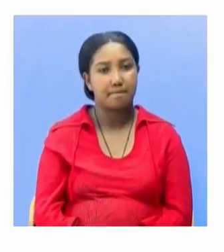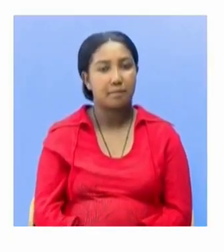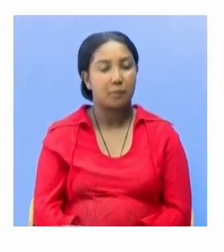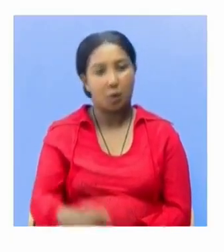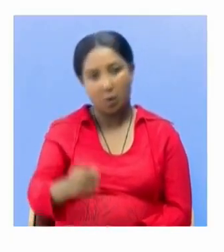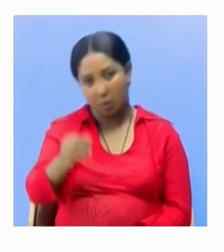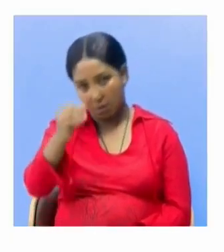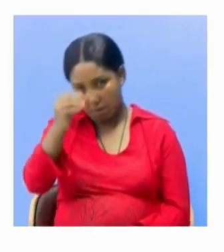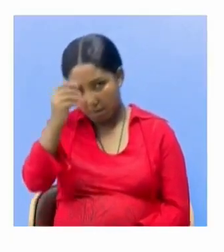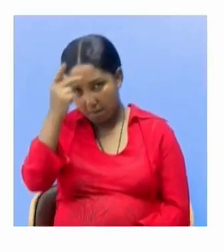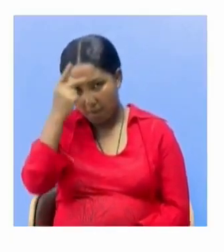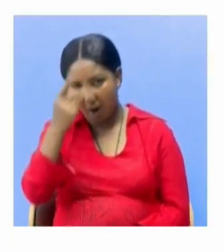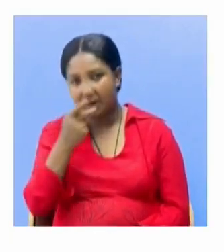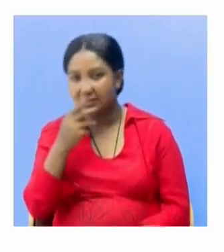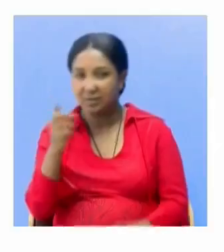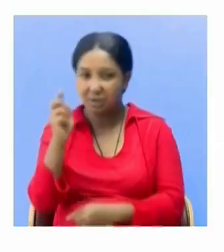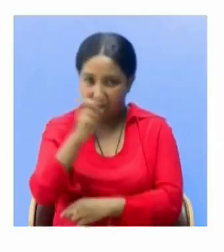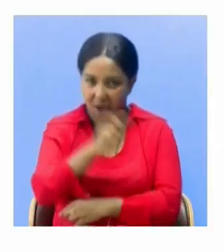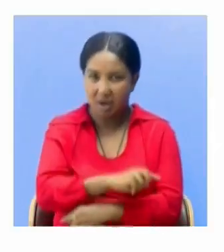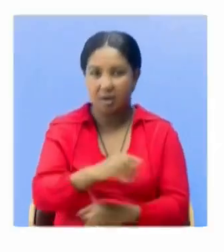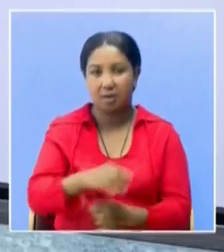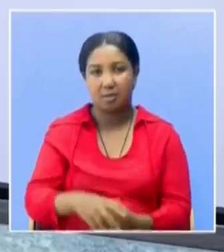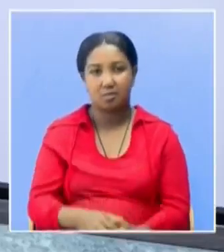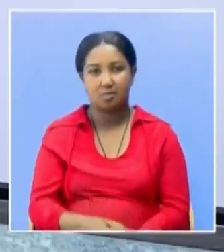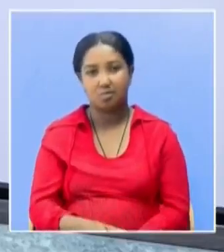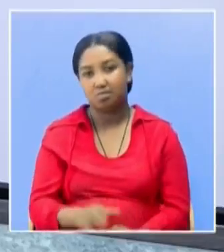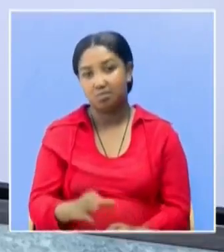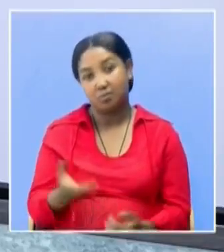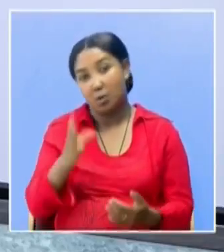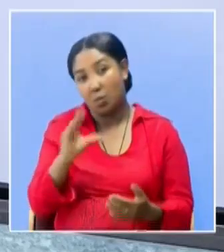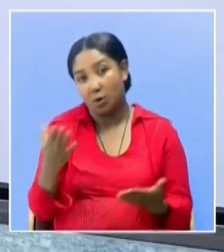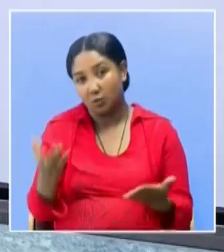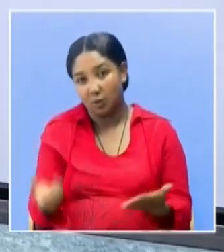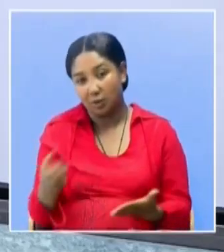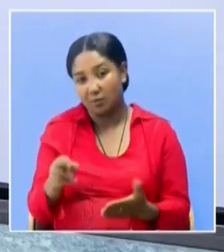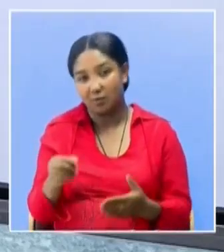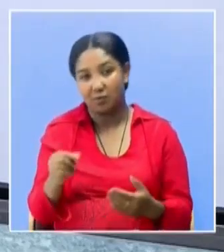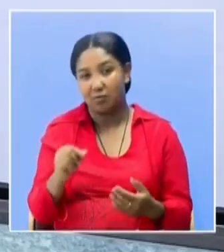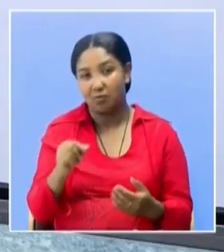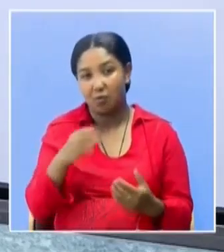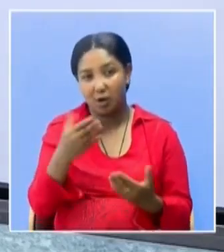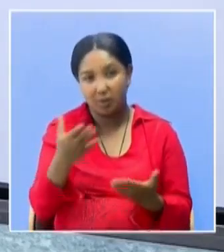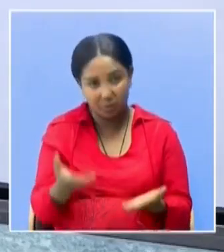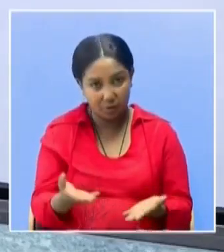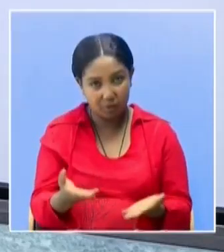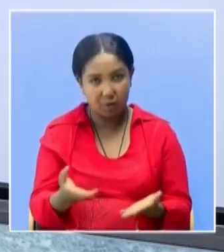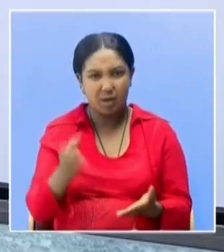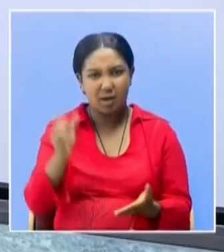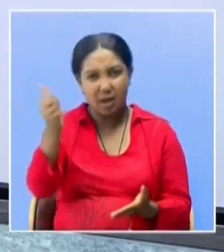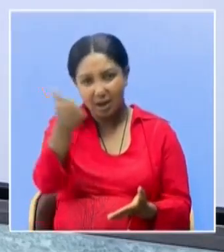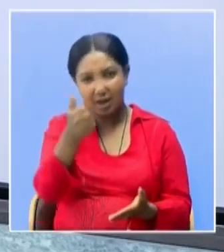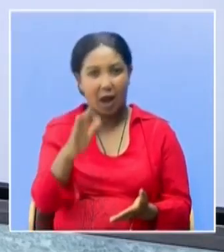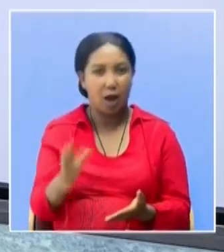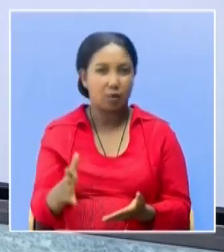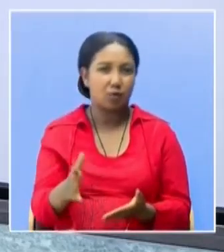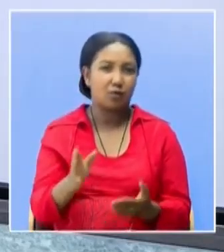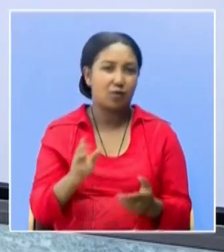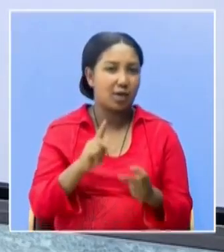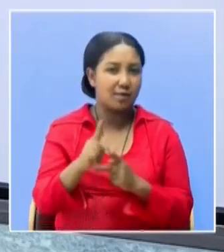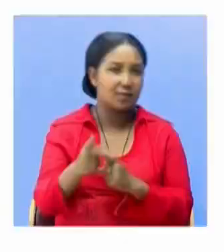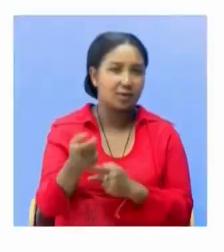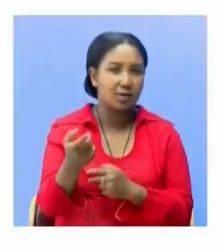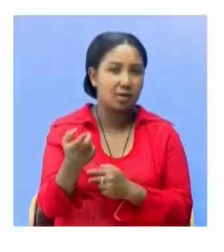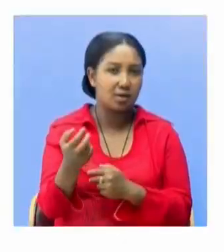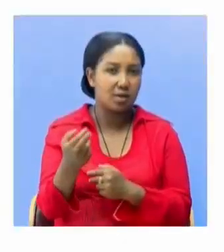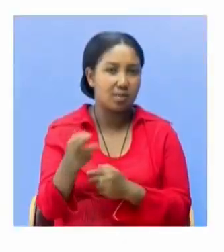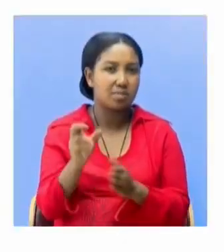Parents' Day, it's okay. Or if you like, you're welcome to write any kind of what event is,